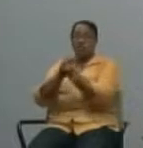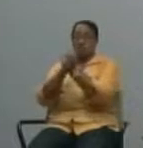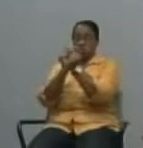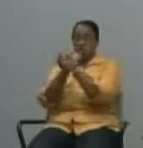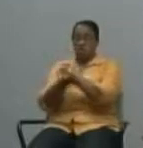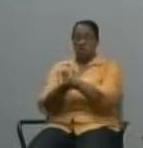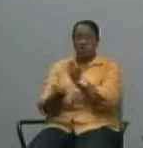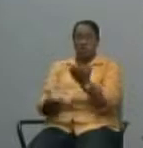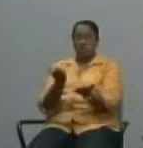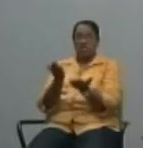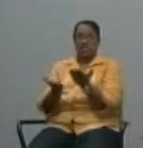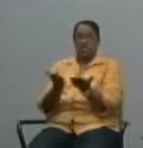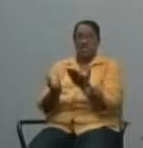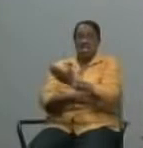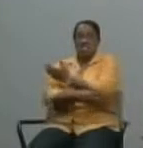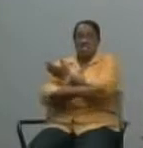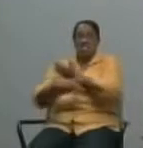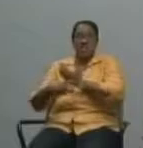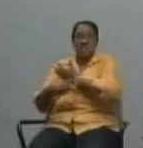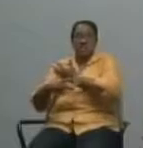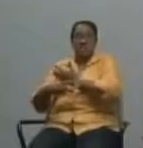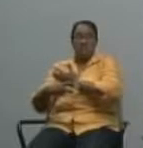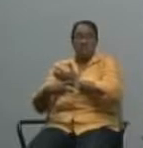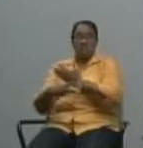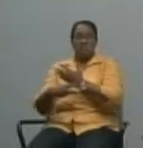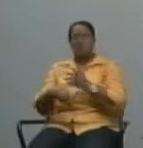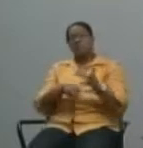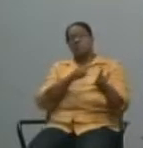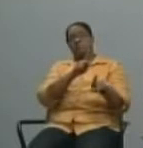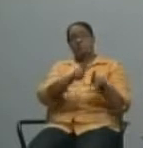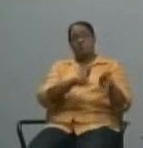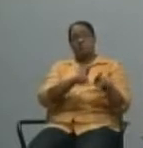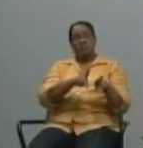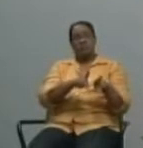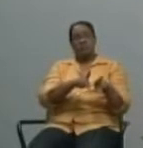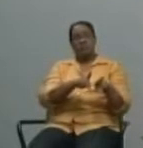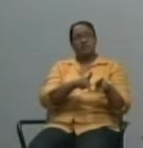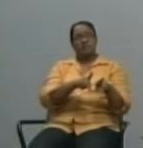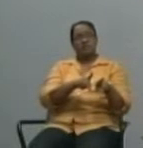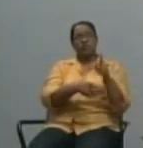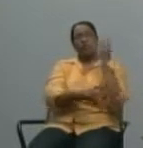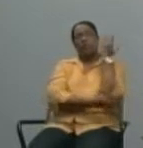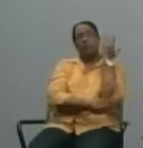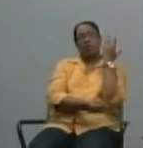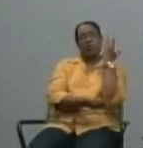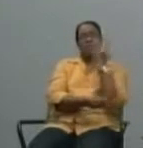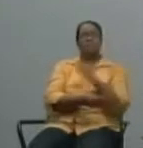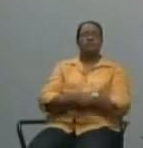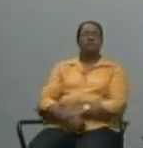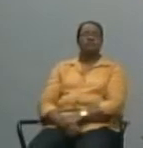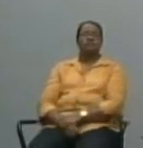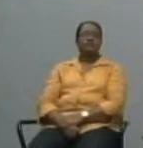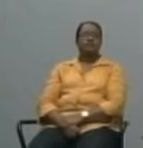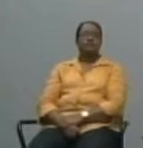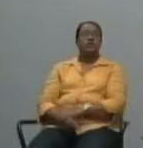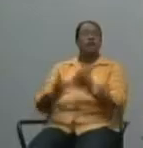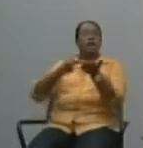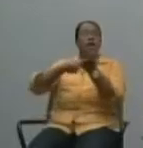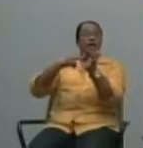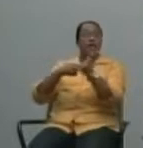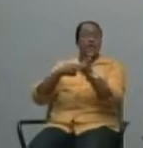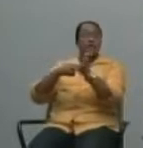by swindling and tampering with the scales, we can buy up the poor for money." So in other words,